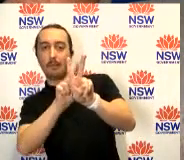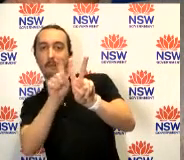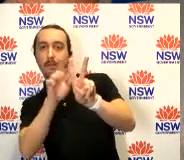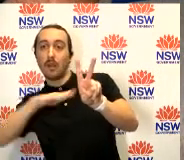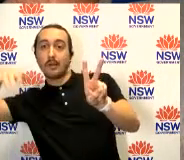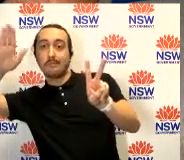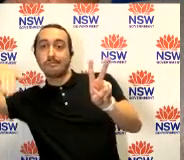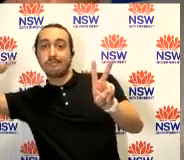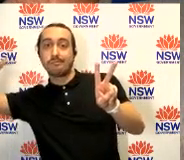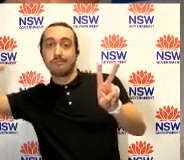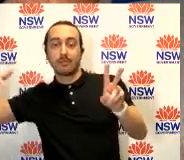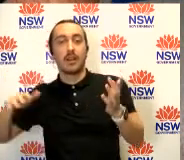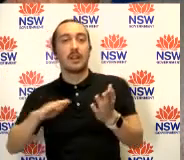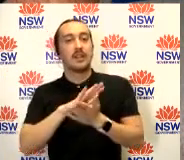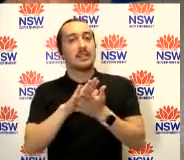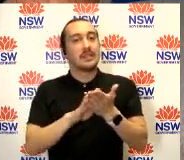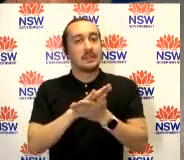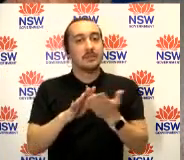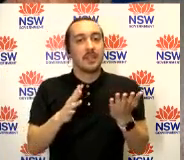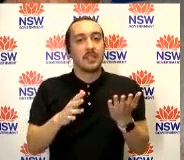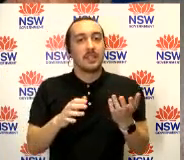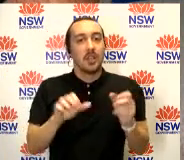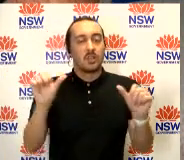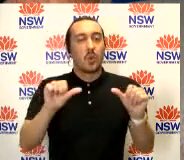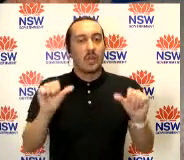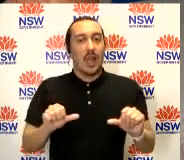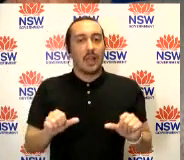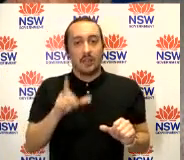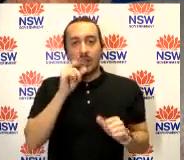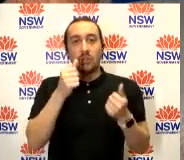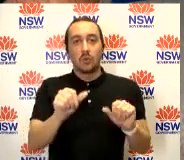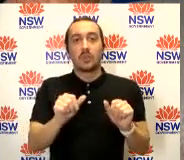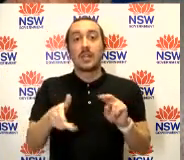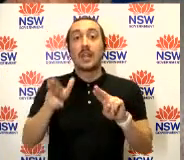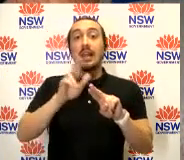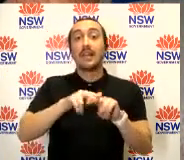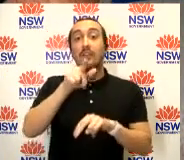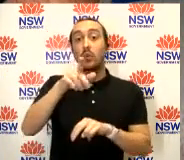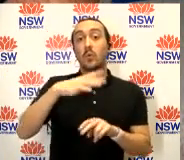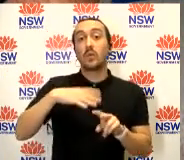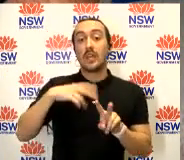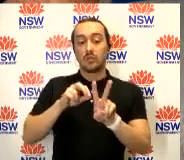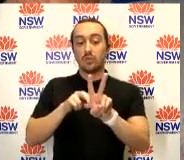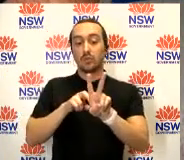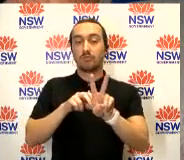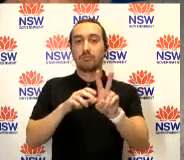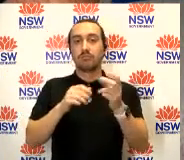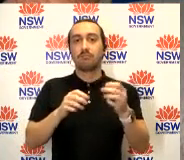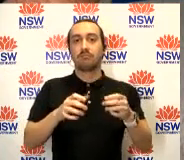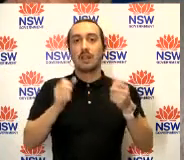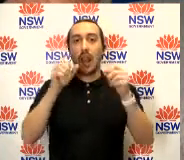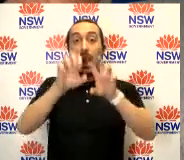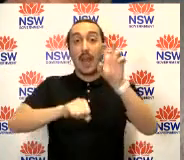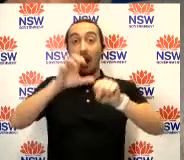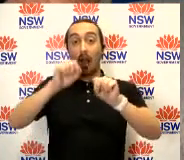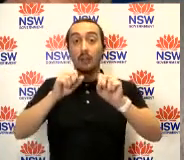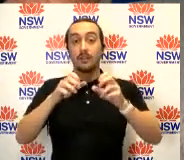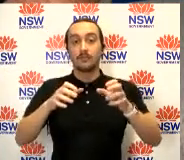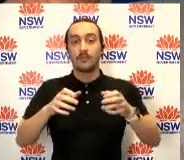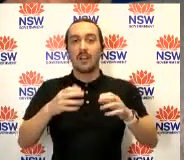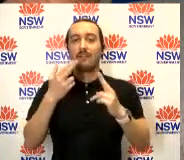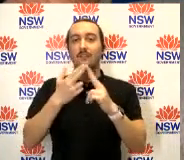platform to use. But if you're getting off the ladder, so if you're using the ladder for access, you've got it leant up against, say, a roof, and you're getting off the ladder and then